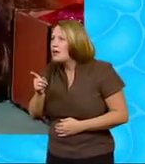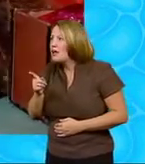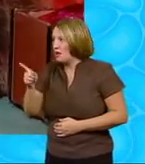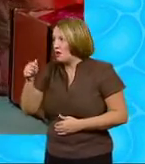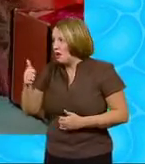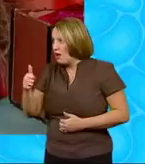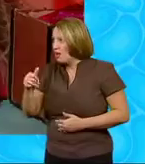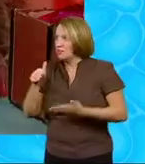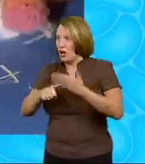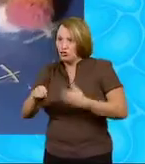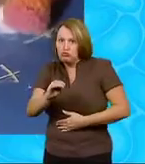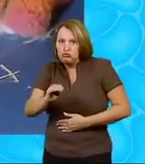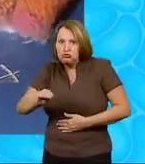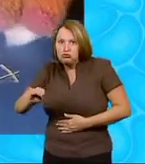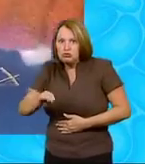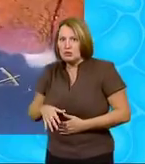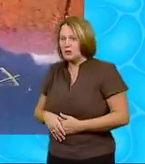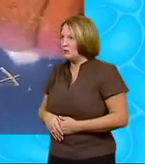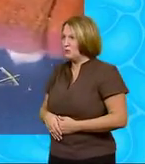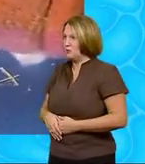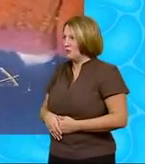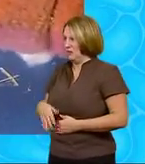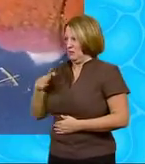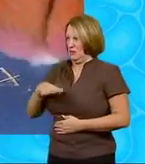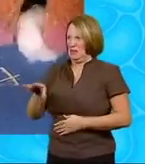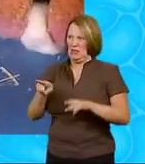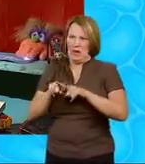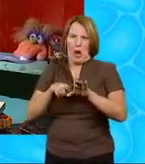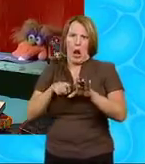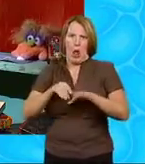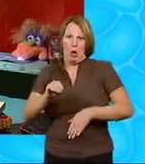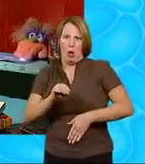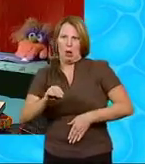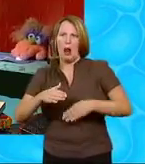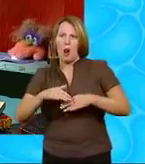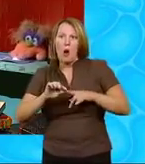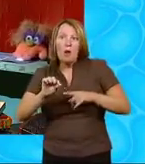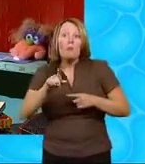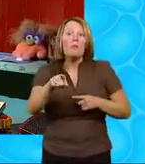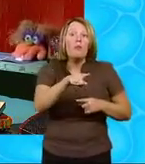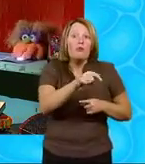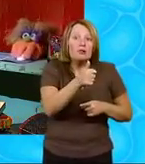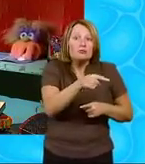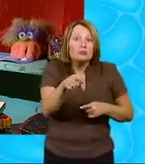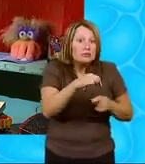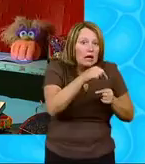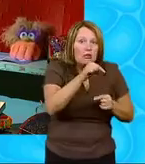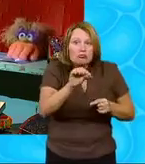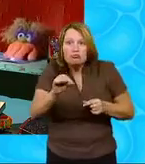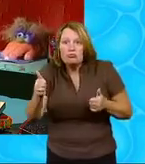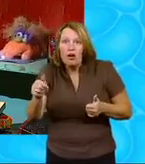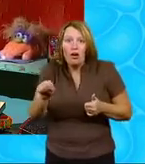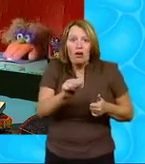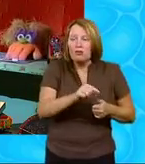There you go, so you can get smudging. I need some yellow as well. OK, yellow. Need some yellow. Yeah. Oh, thank you, Stick. I